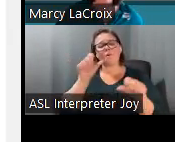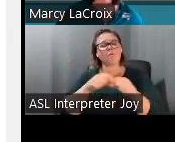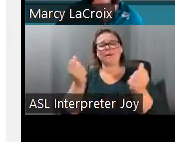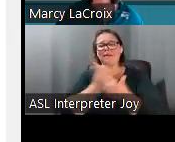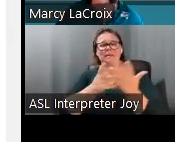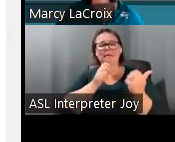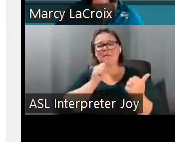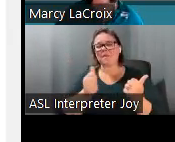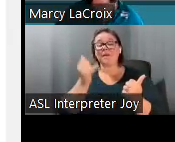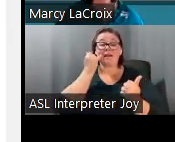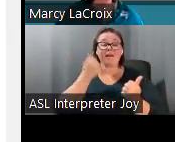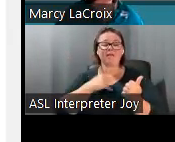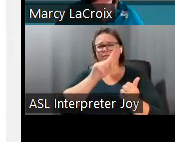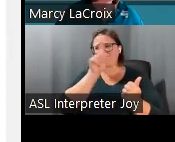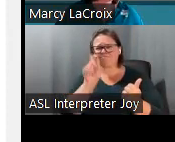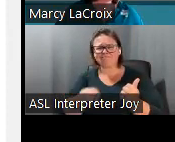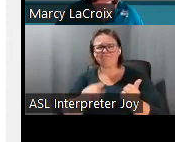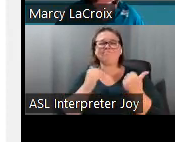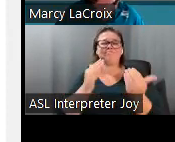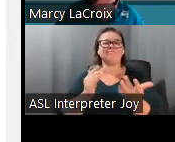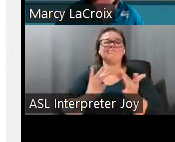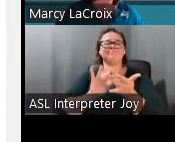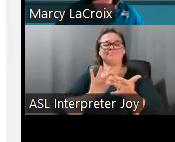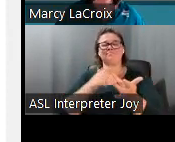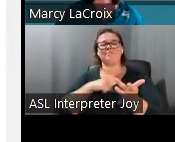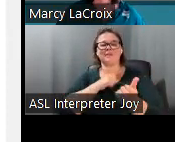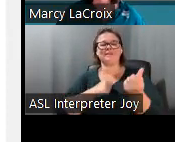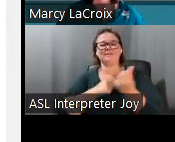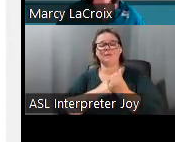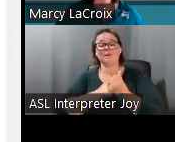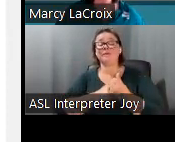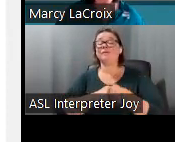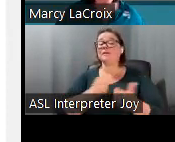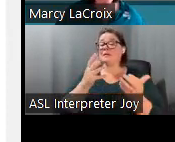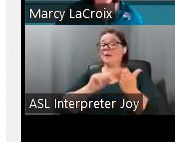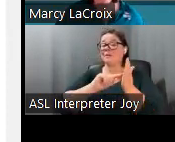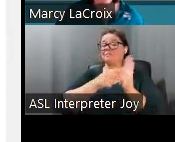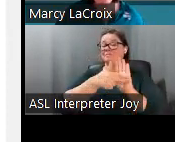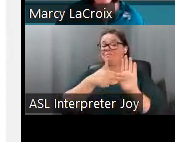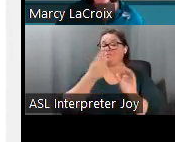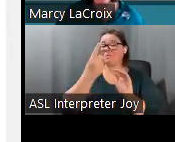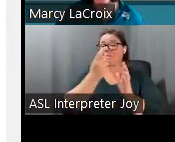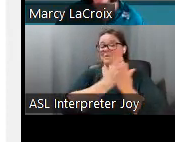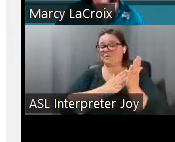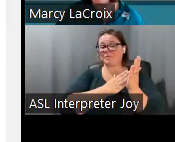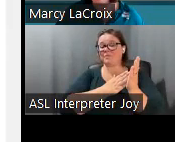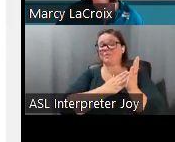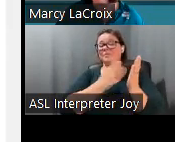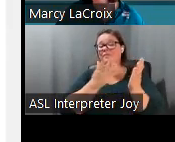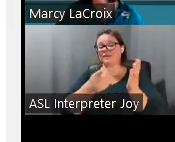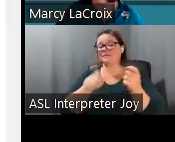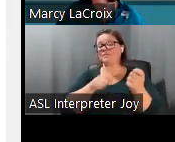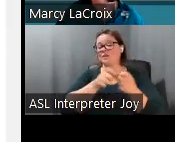with questions. Let us support you in that. But one thing that I wanted to highlight in this particular